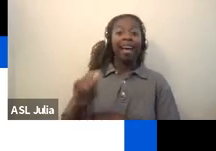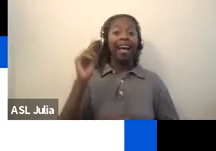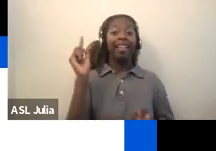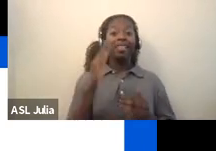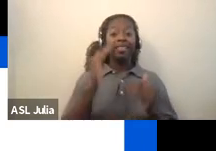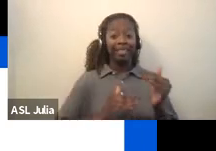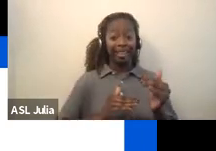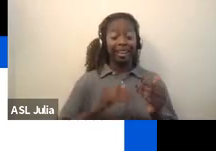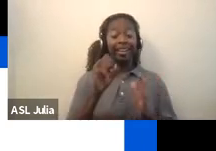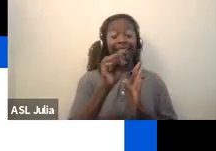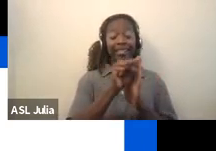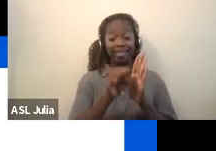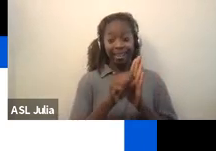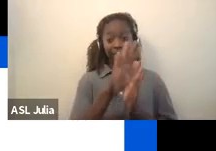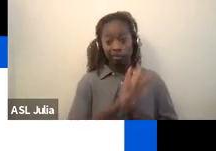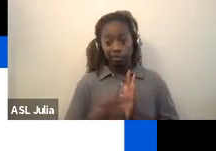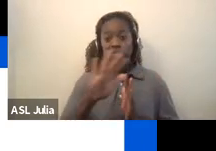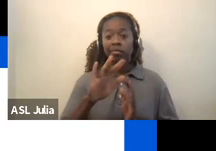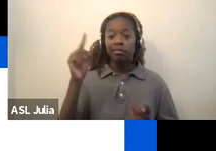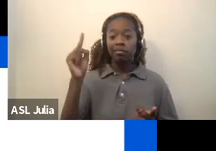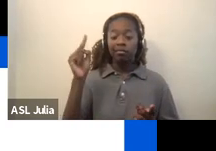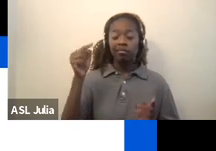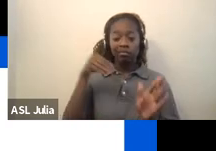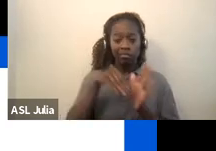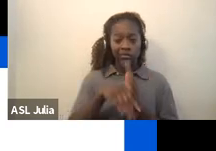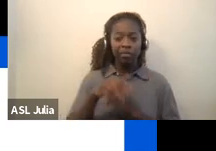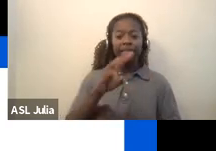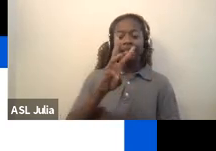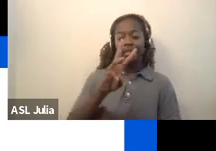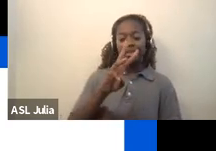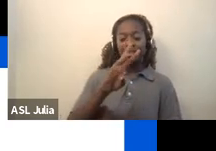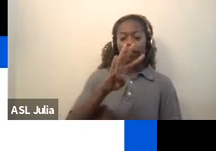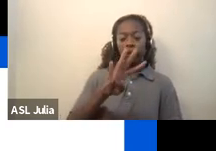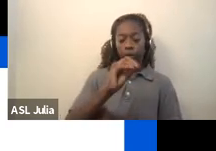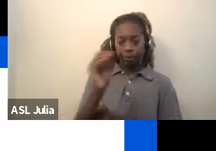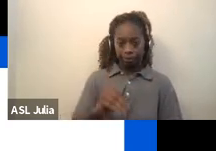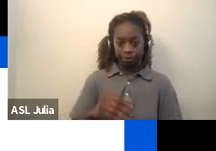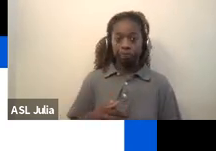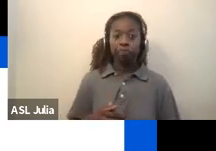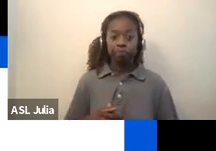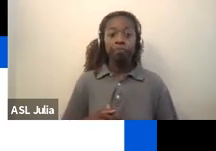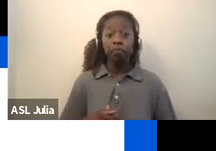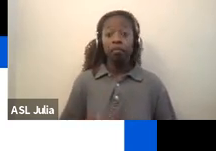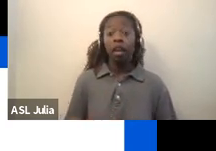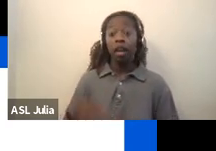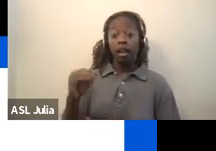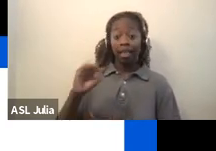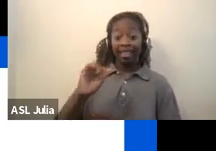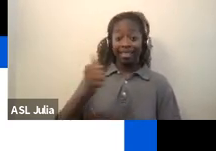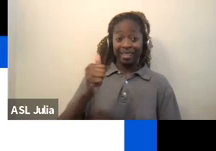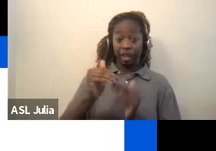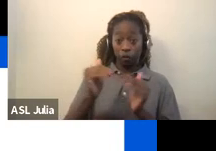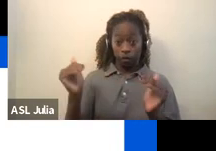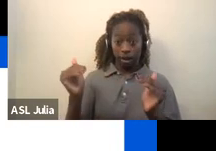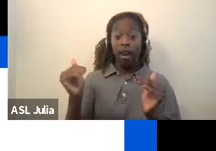percentage points for students who participated in 10th grade mcas ela results were consistent